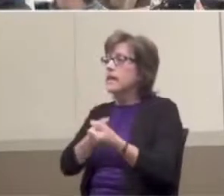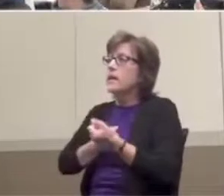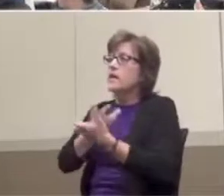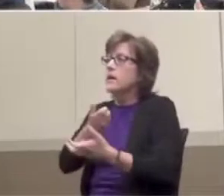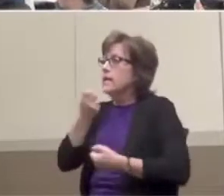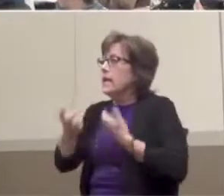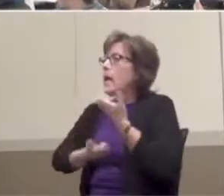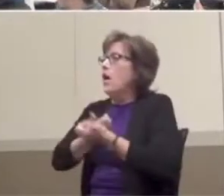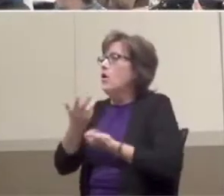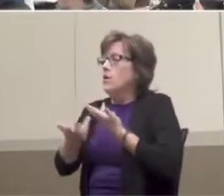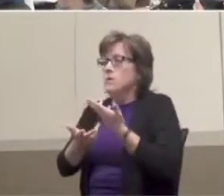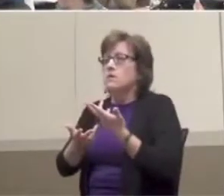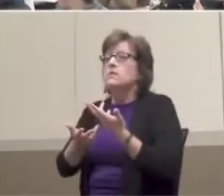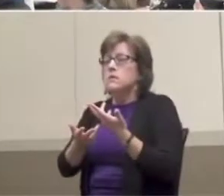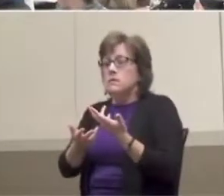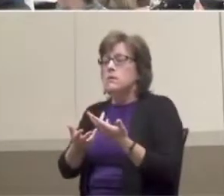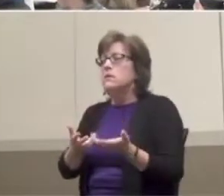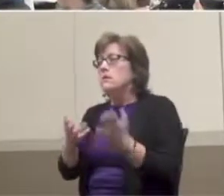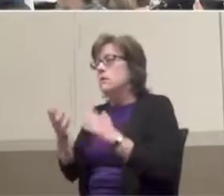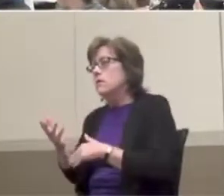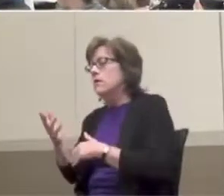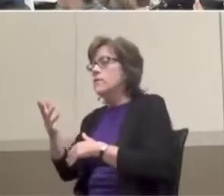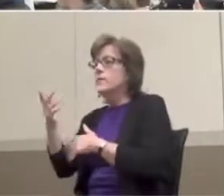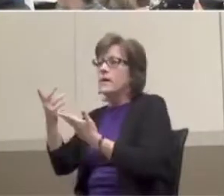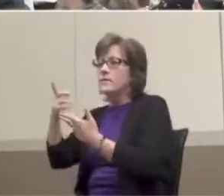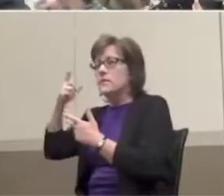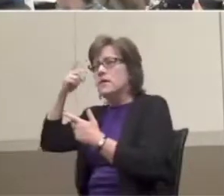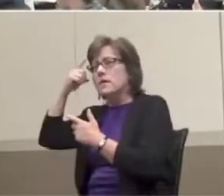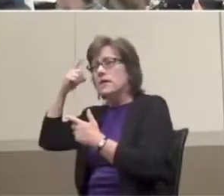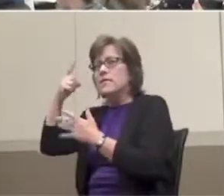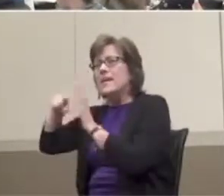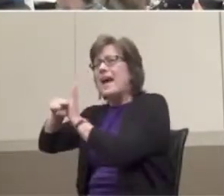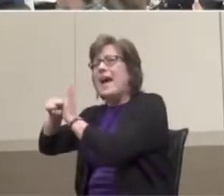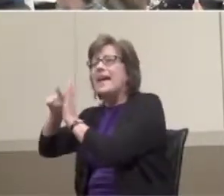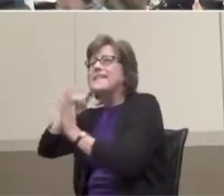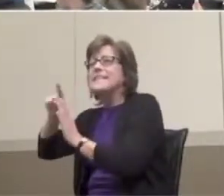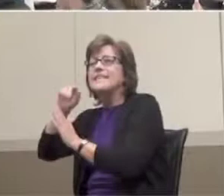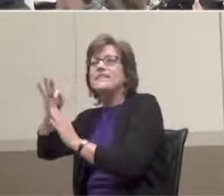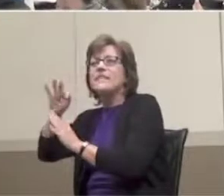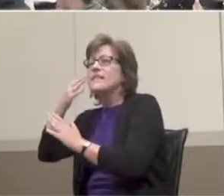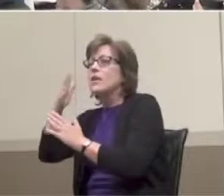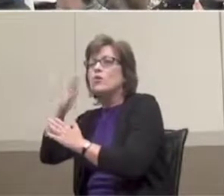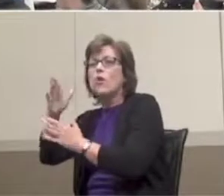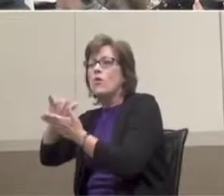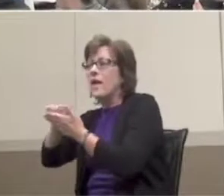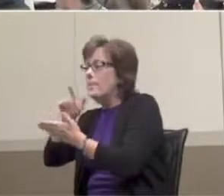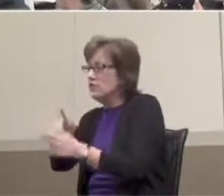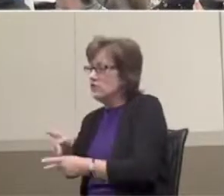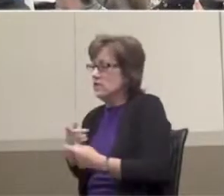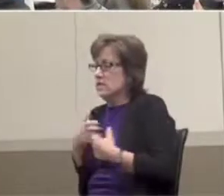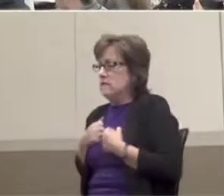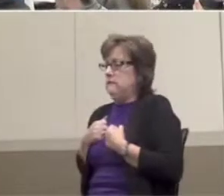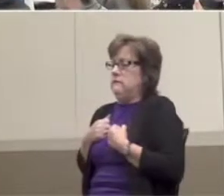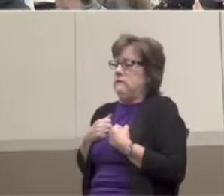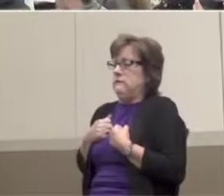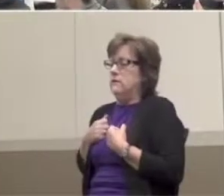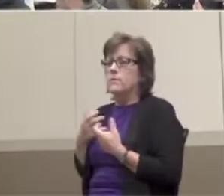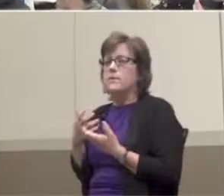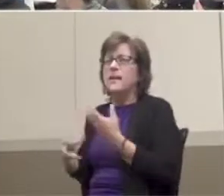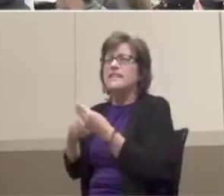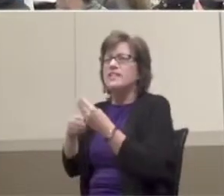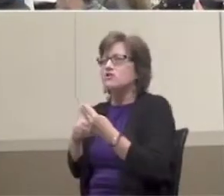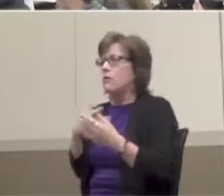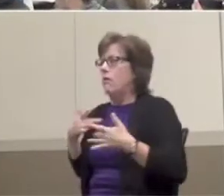out, but the cons would be if they didn't know that person and just the additional maybe angst that would cause